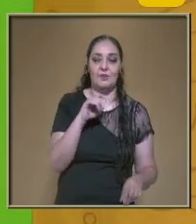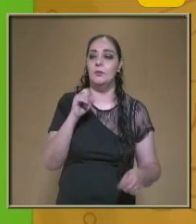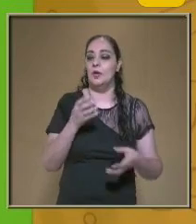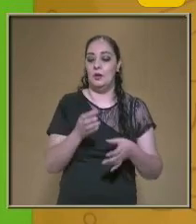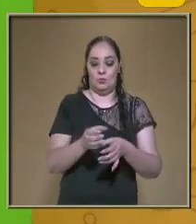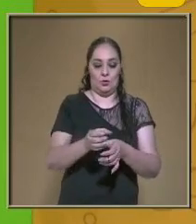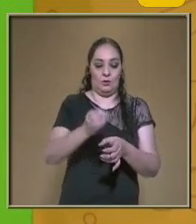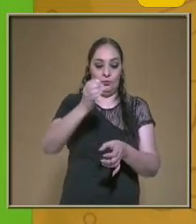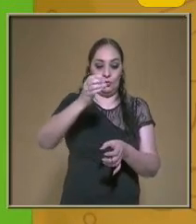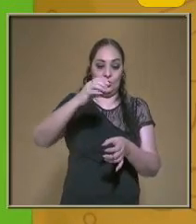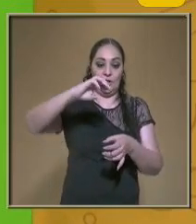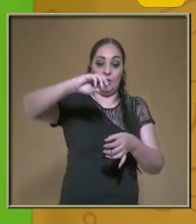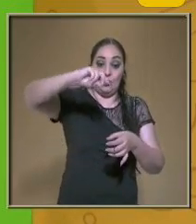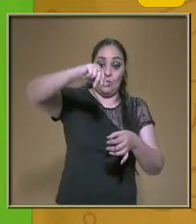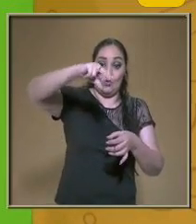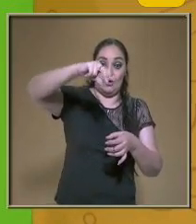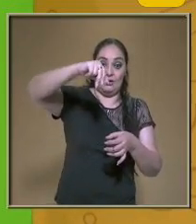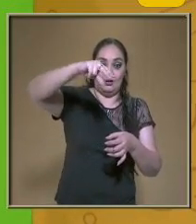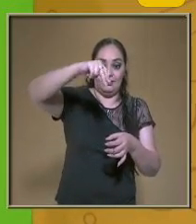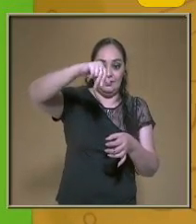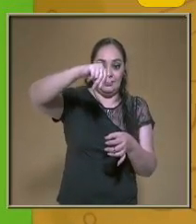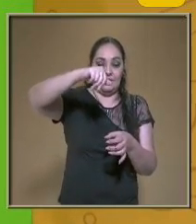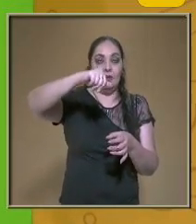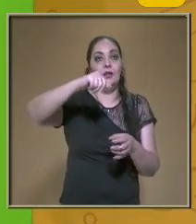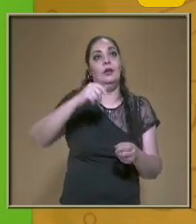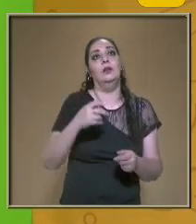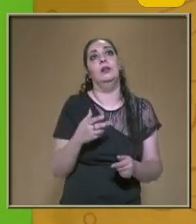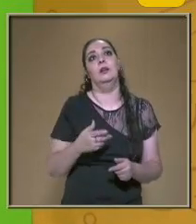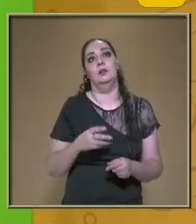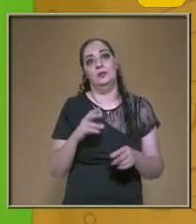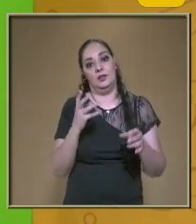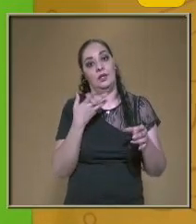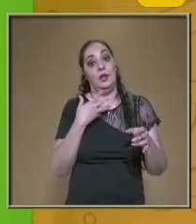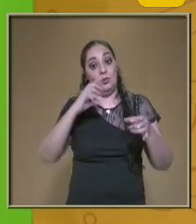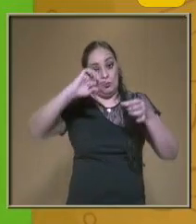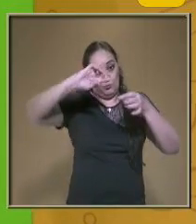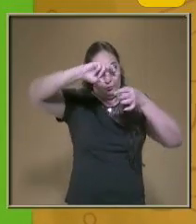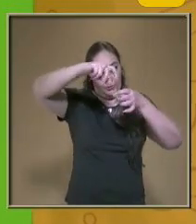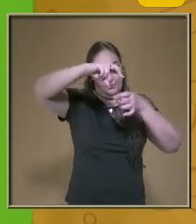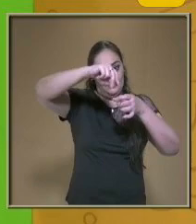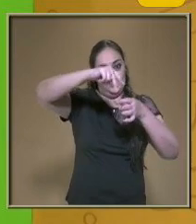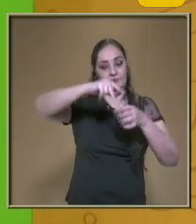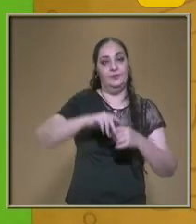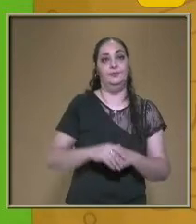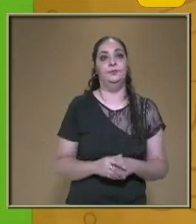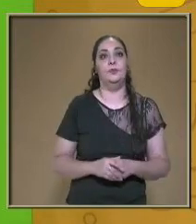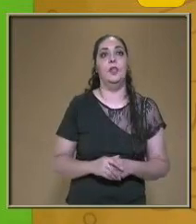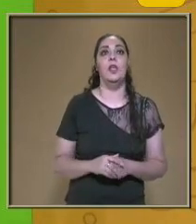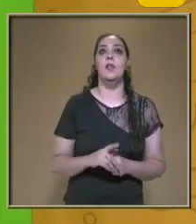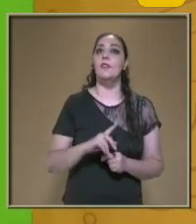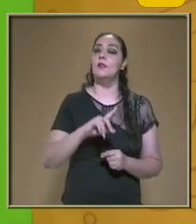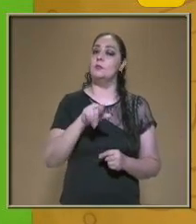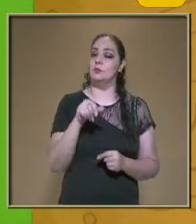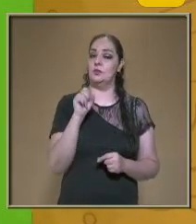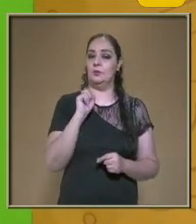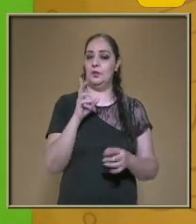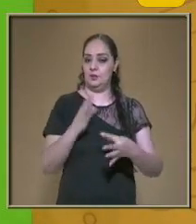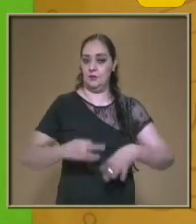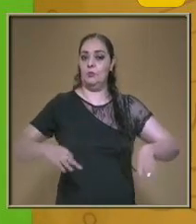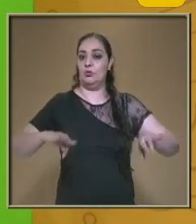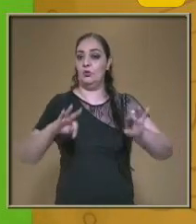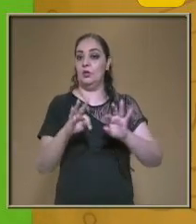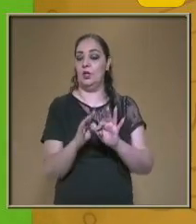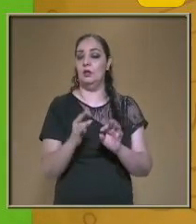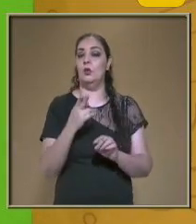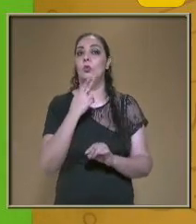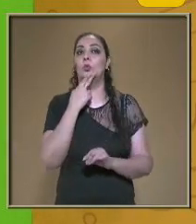a cap, a bottle, the recipient, the container with the cap, okay, with the cap. And it's gonna be very important, the use